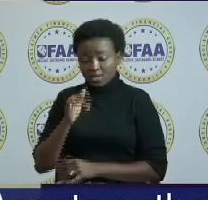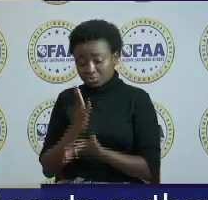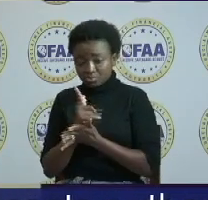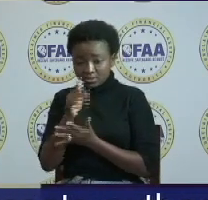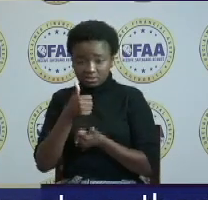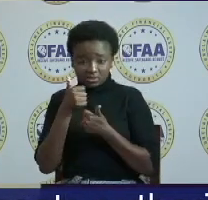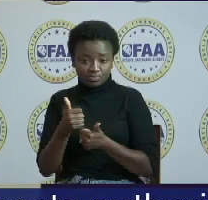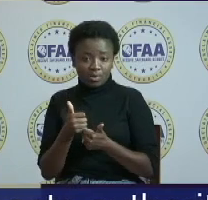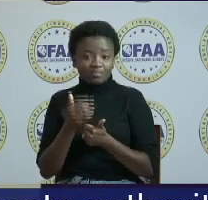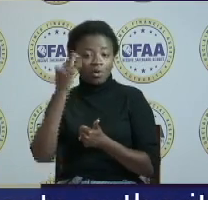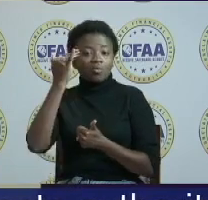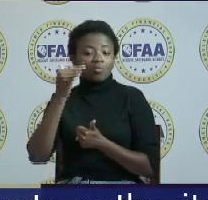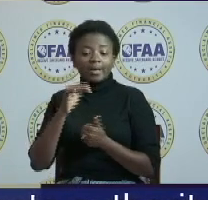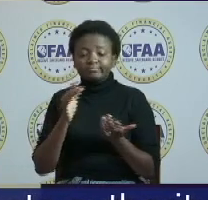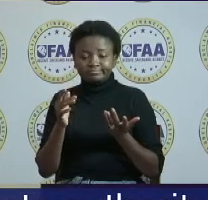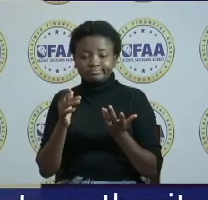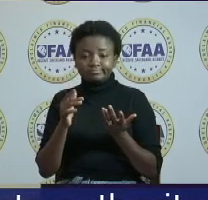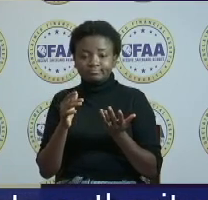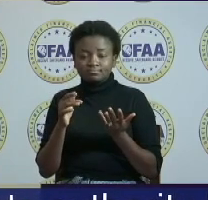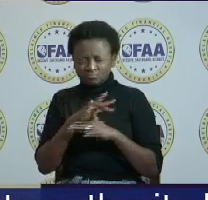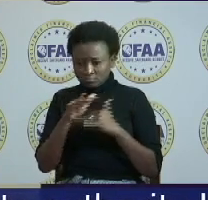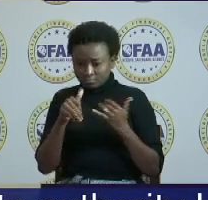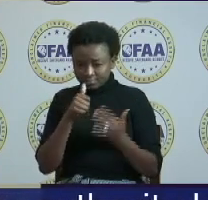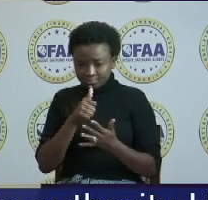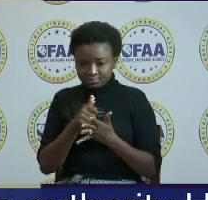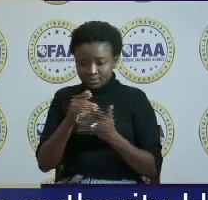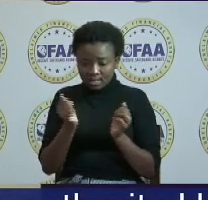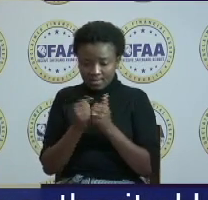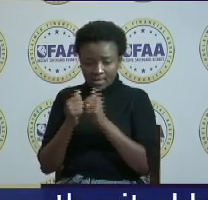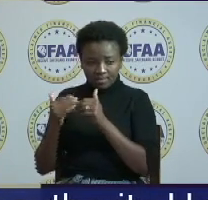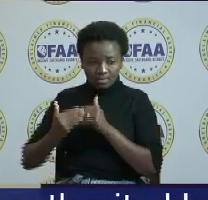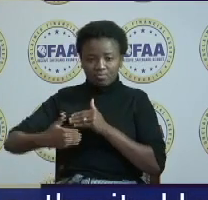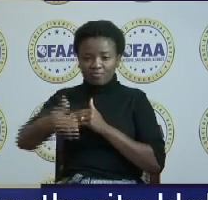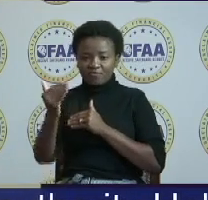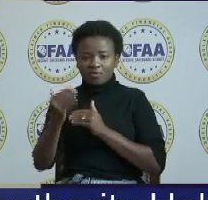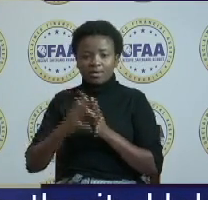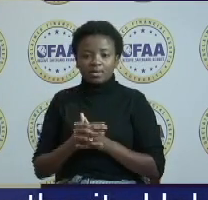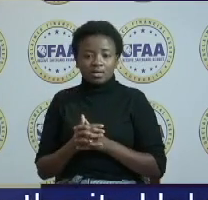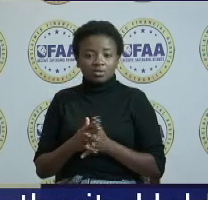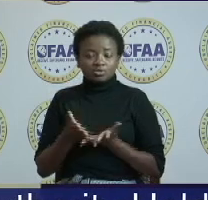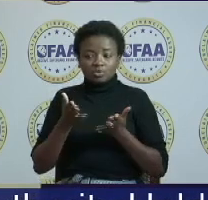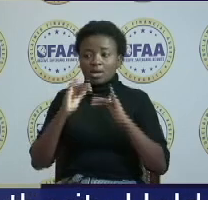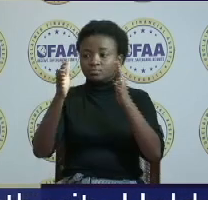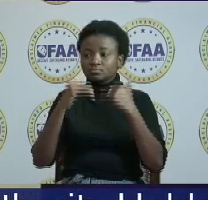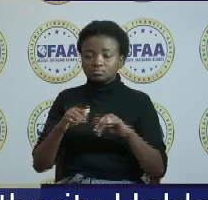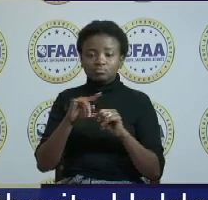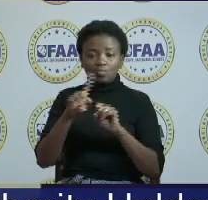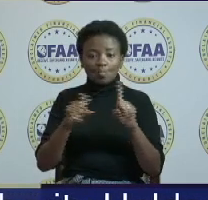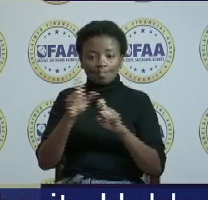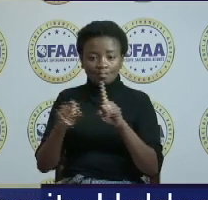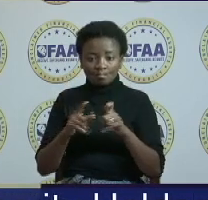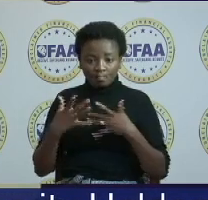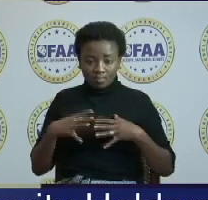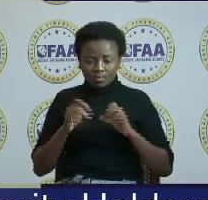to be right now, considering all these things that are happening right now in terms of moving forward as an authority. So I'd like to jump into the Q&A session. Now,